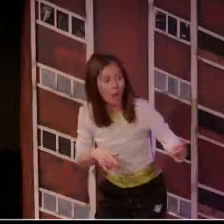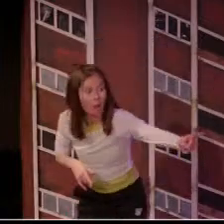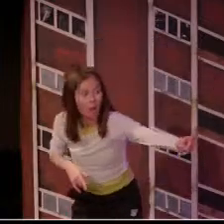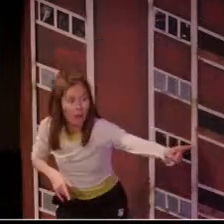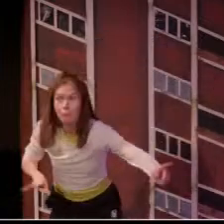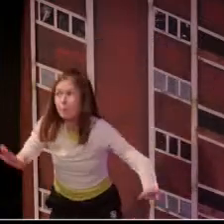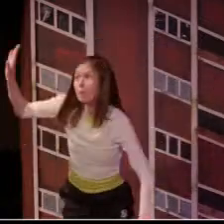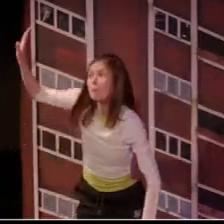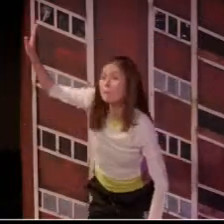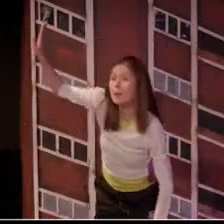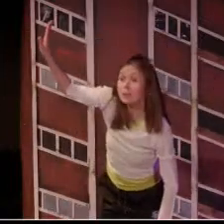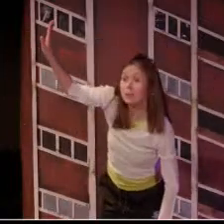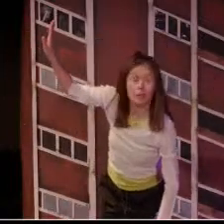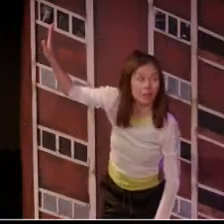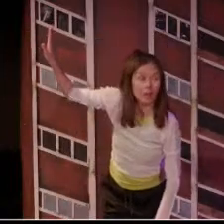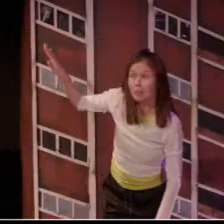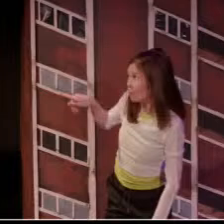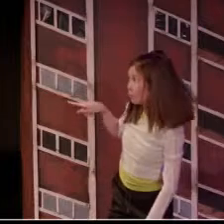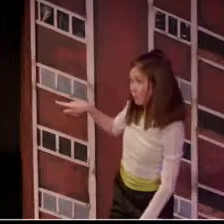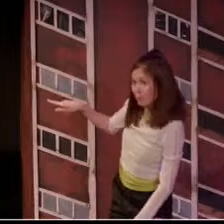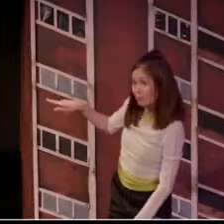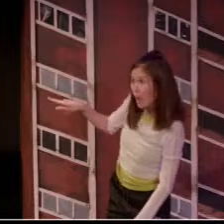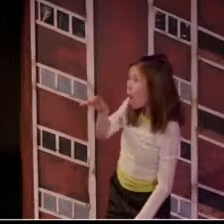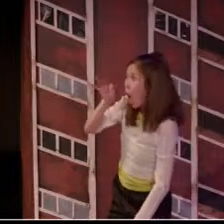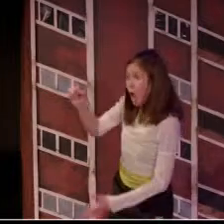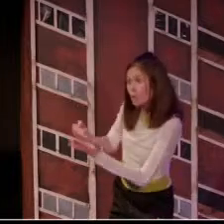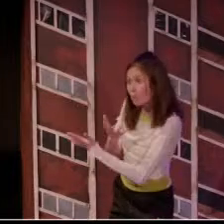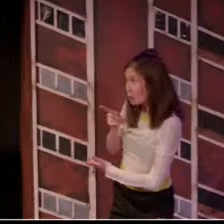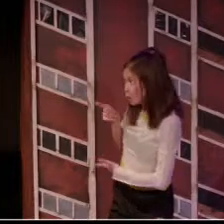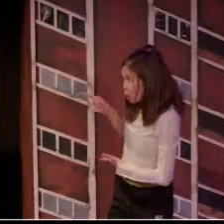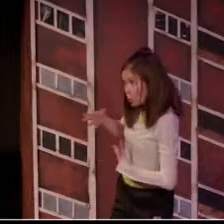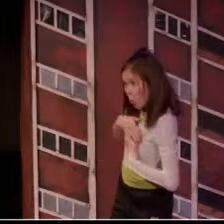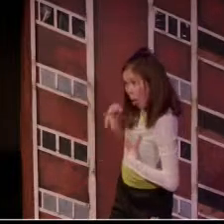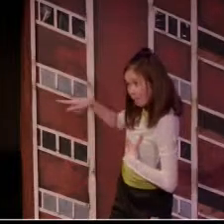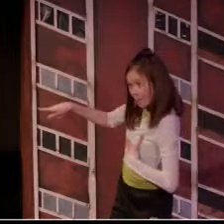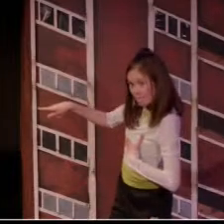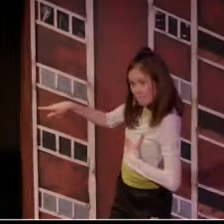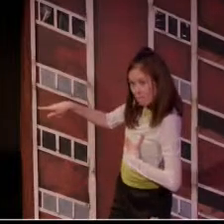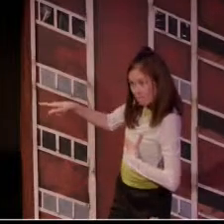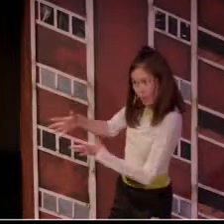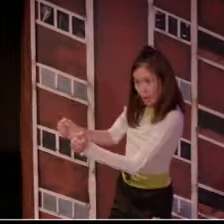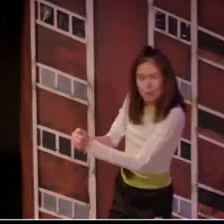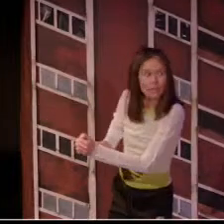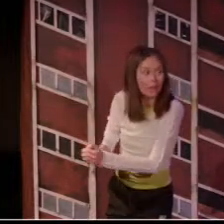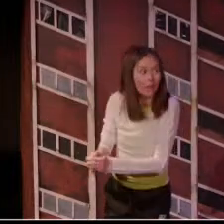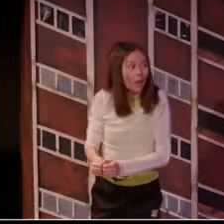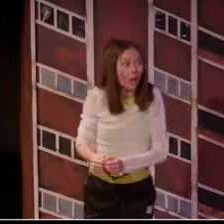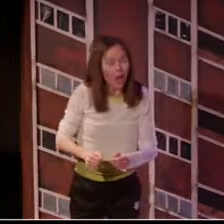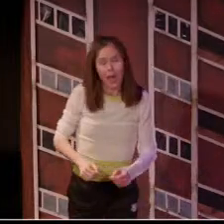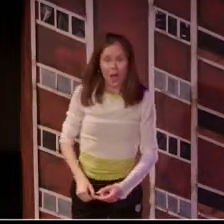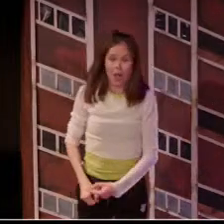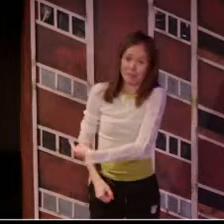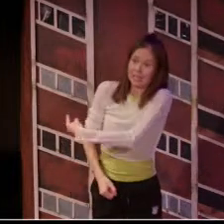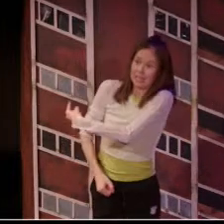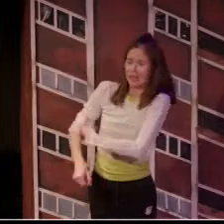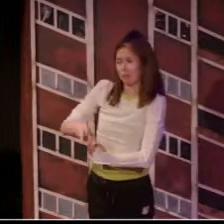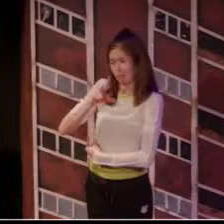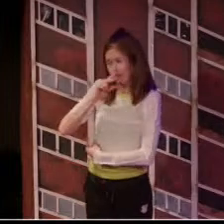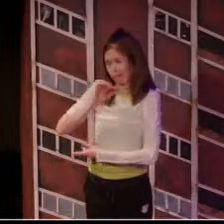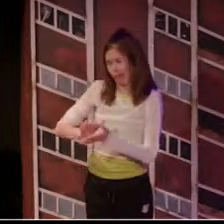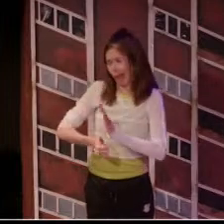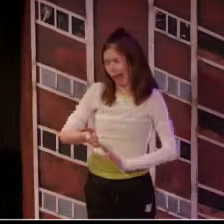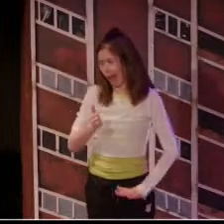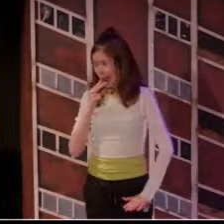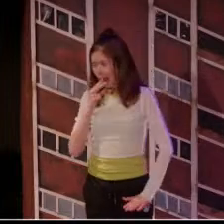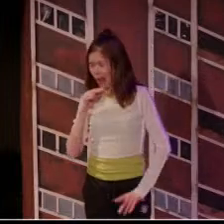daughter, say you the same to him. I cannot speak so well,